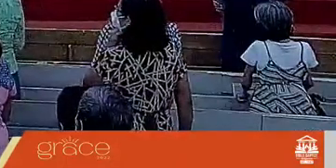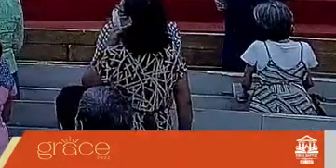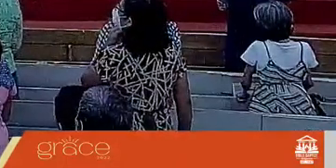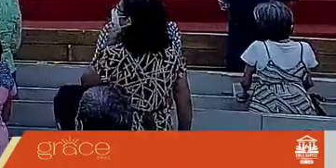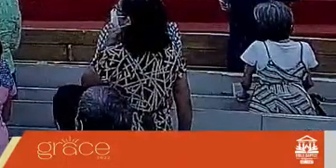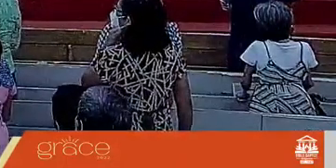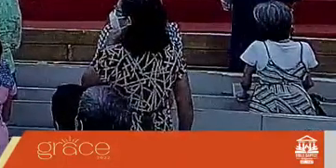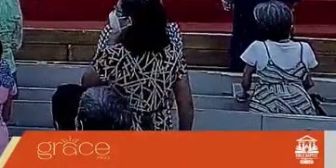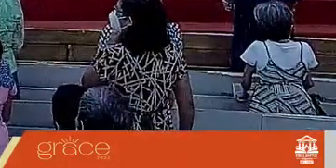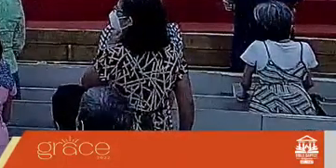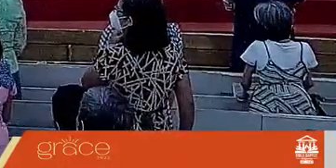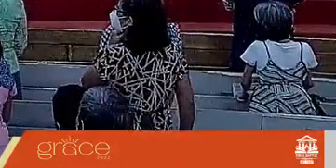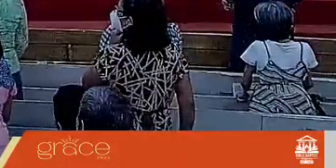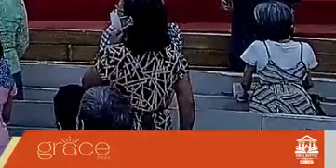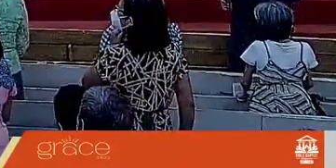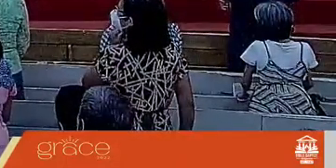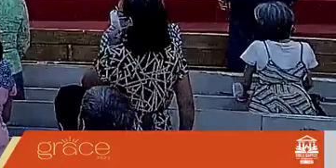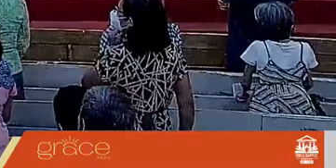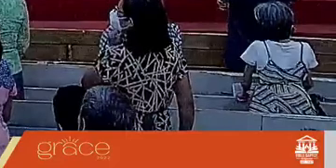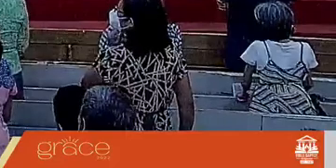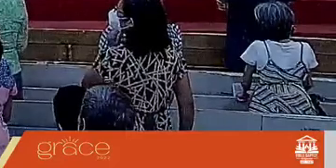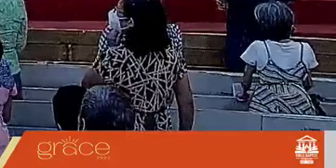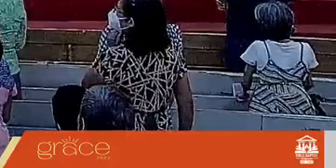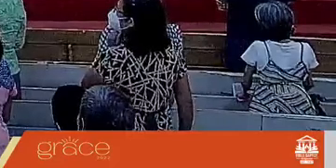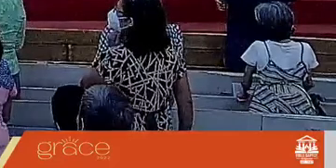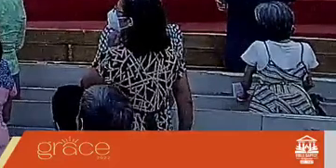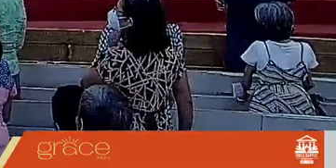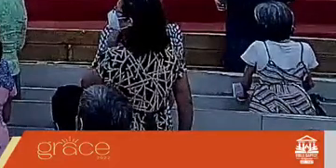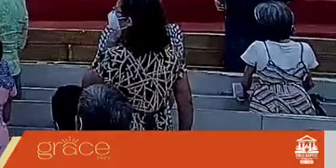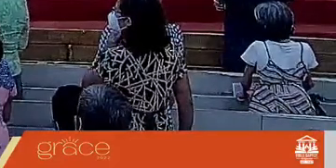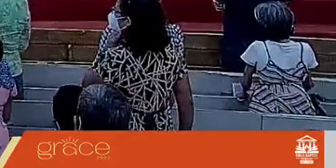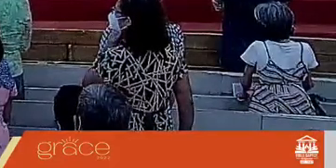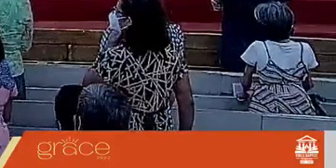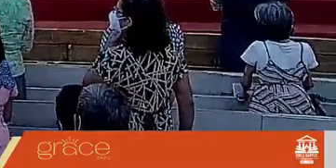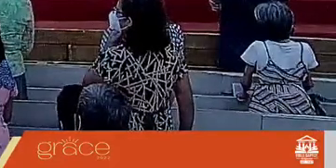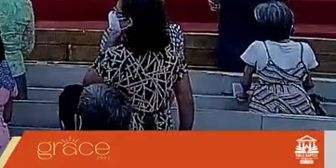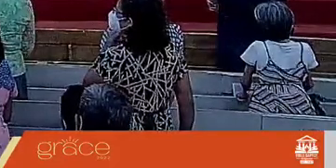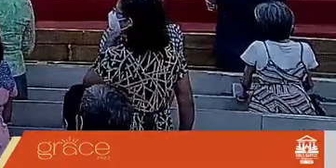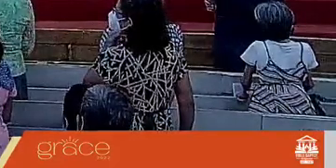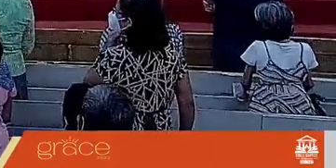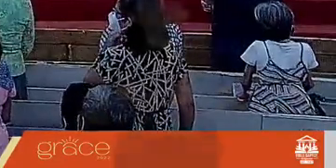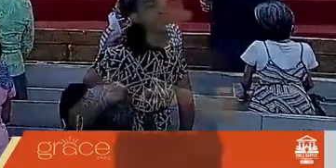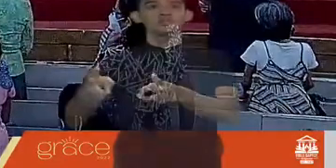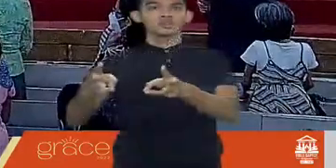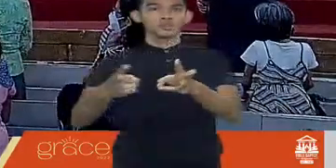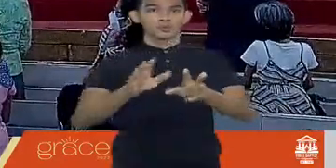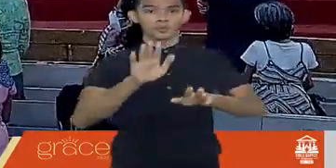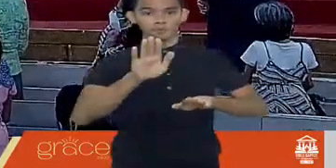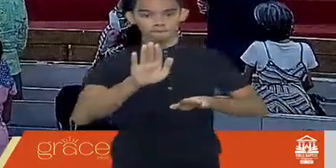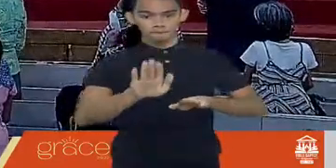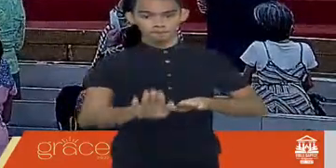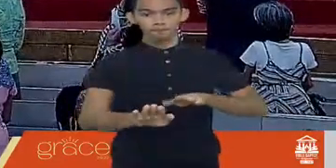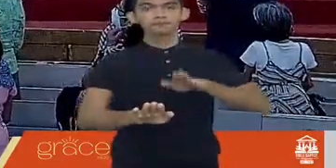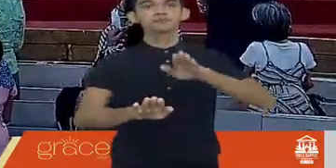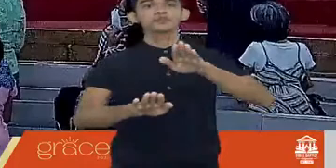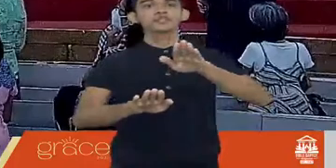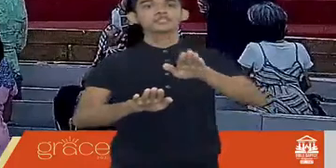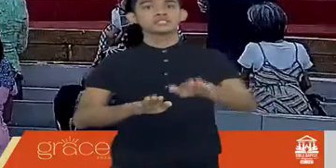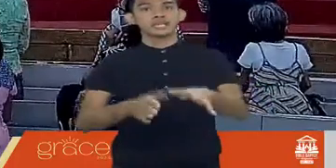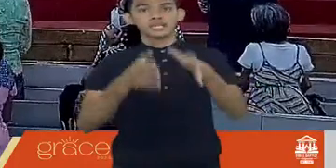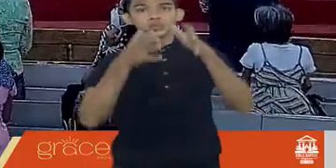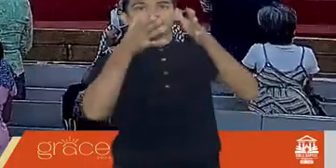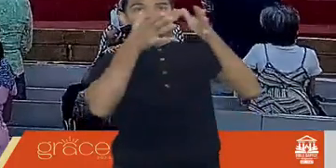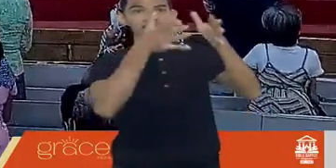faithful. May the fire of our devotion light their way. May